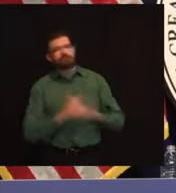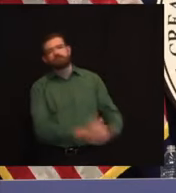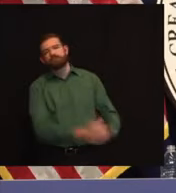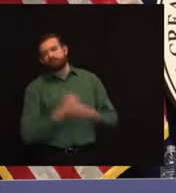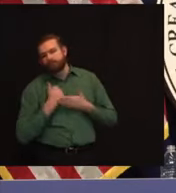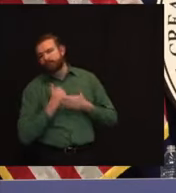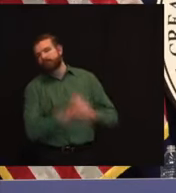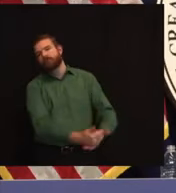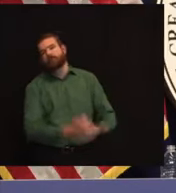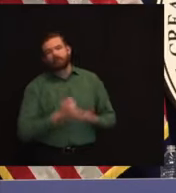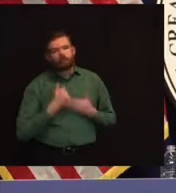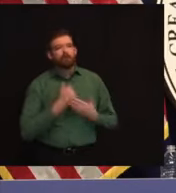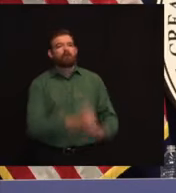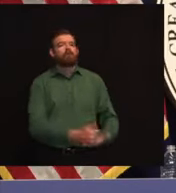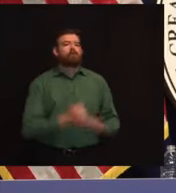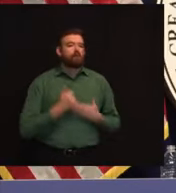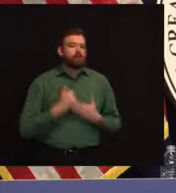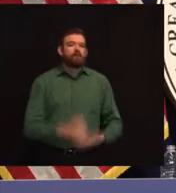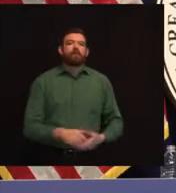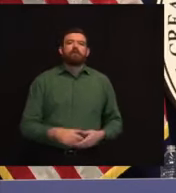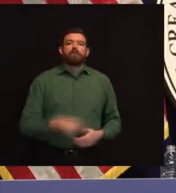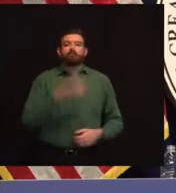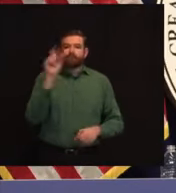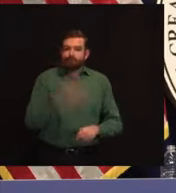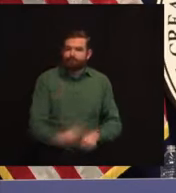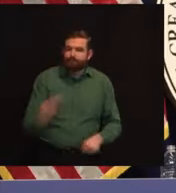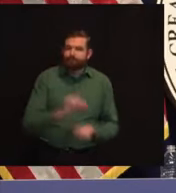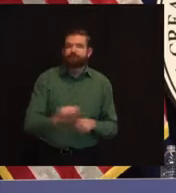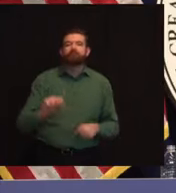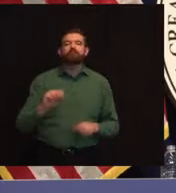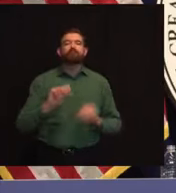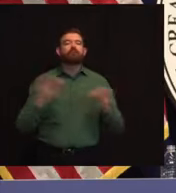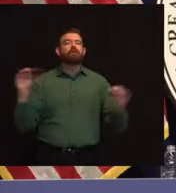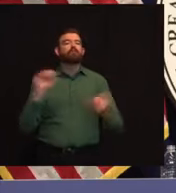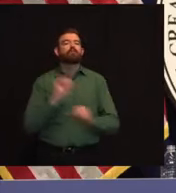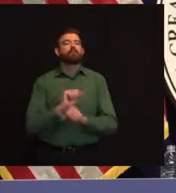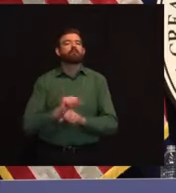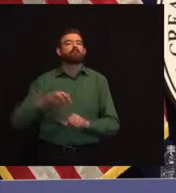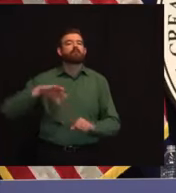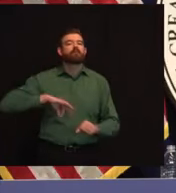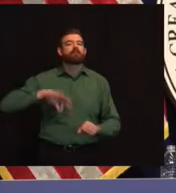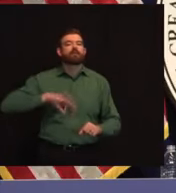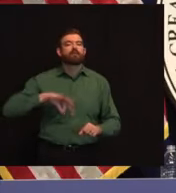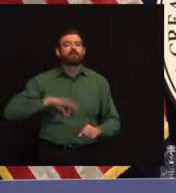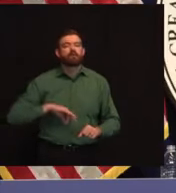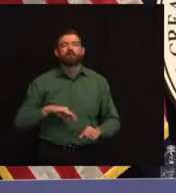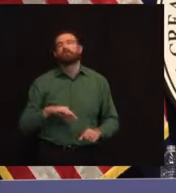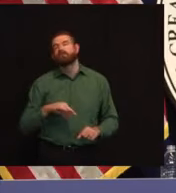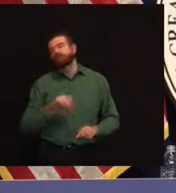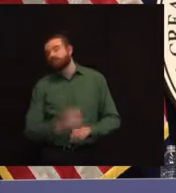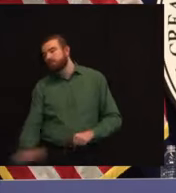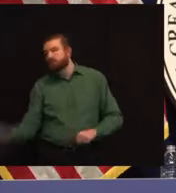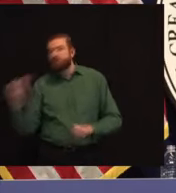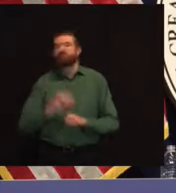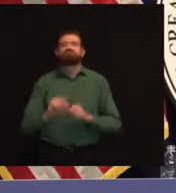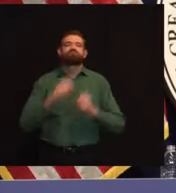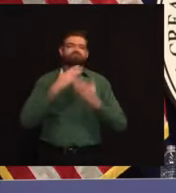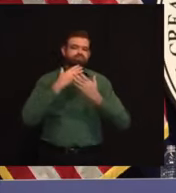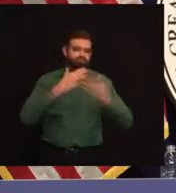Rob Angelo and his team a shout out. They're plussing up and doing everything they can to get through that as fast as possible. I want to, as